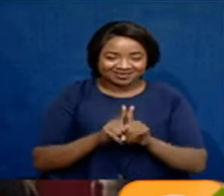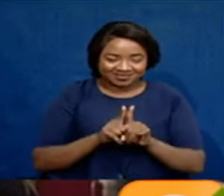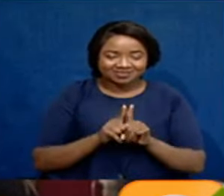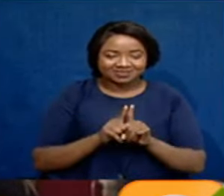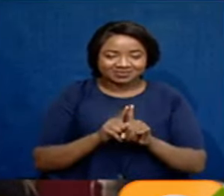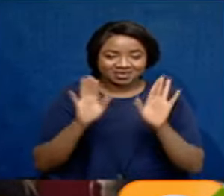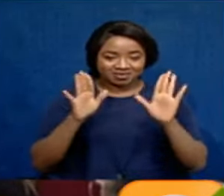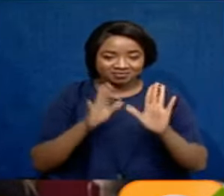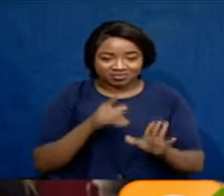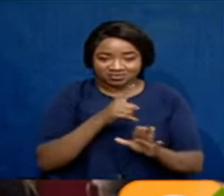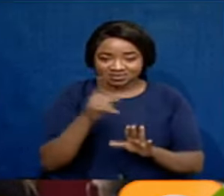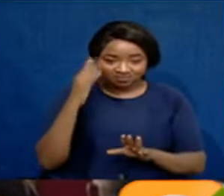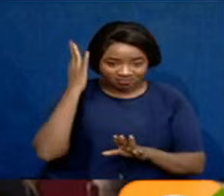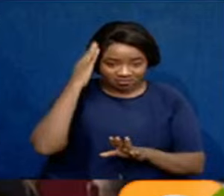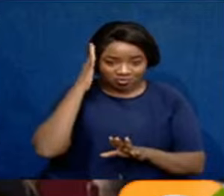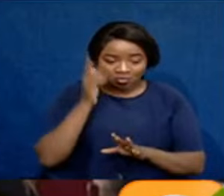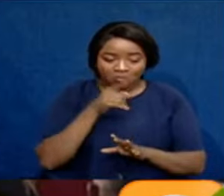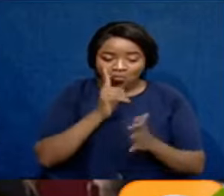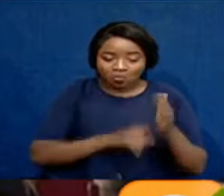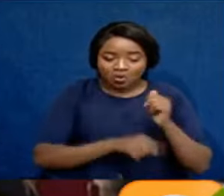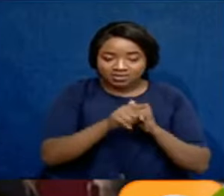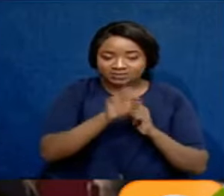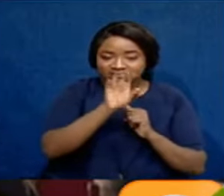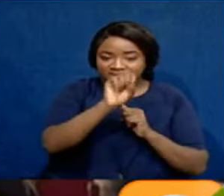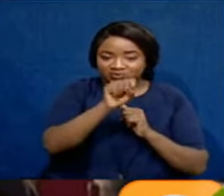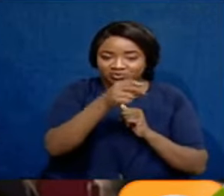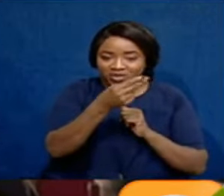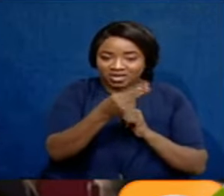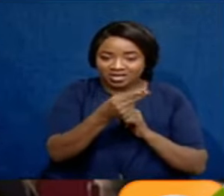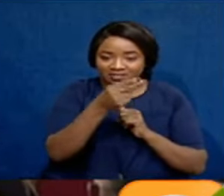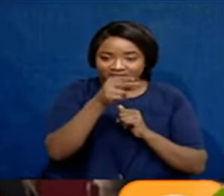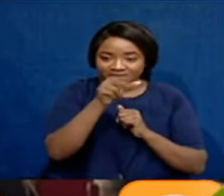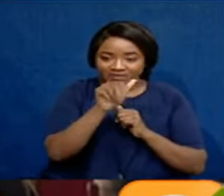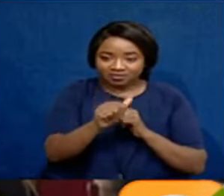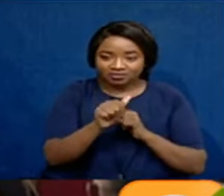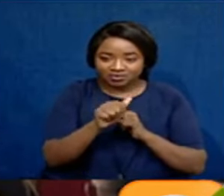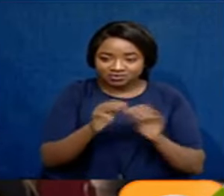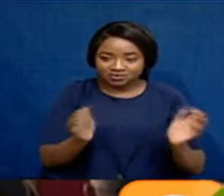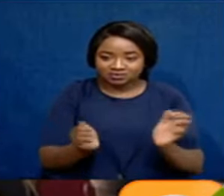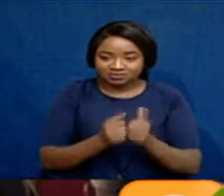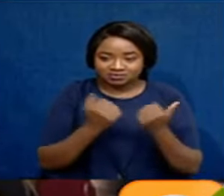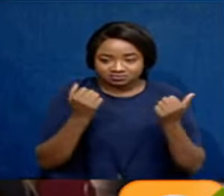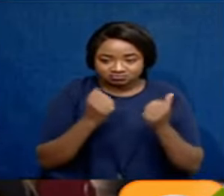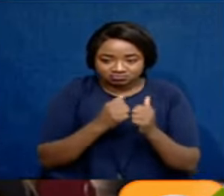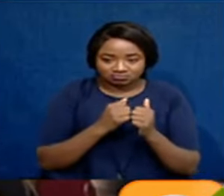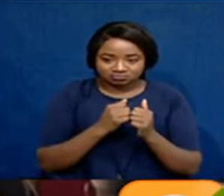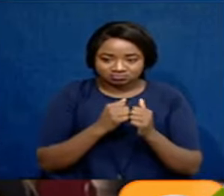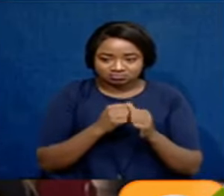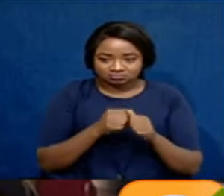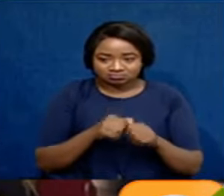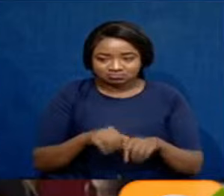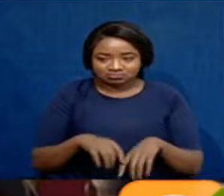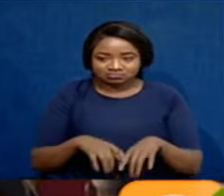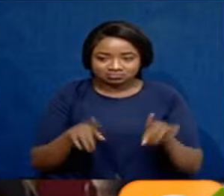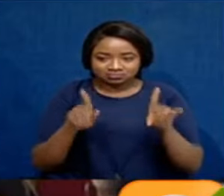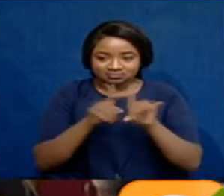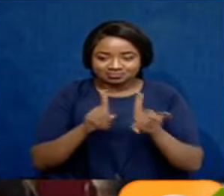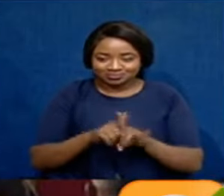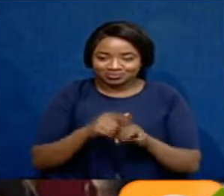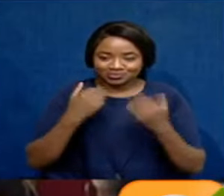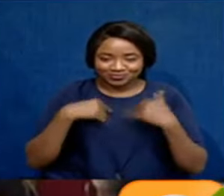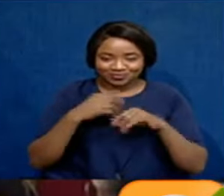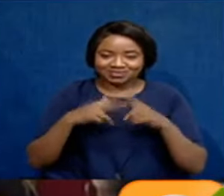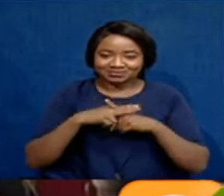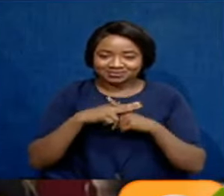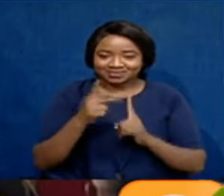provisions has a social health authority made for testing, for instance? Okay, I'll start by mentioning the